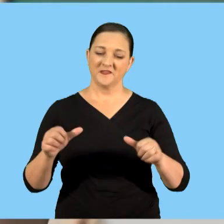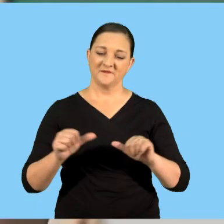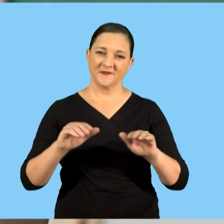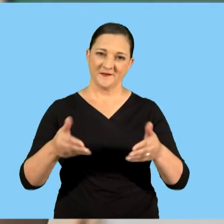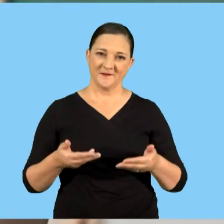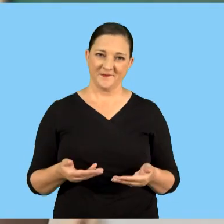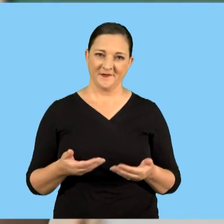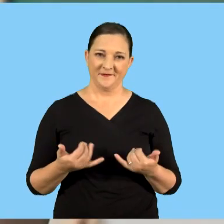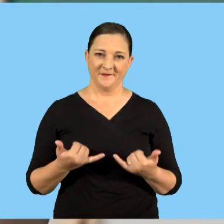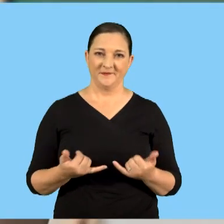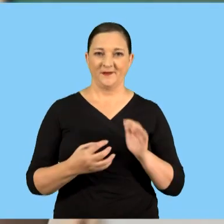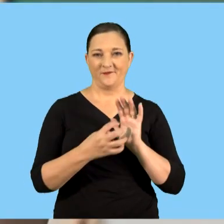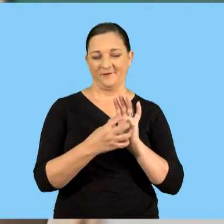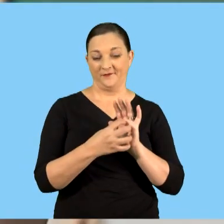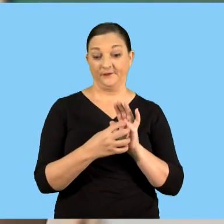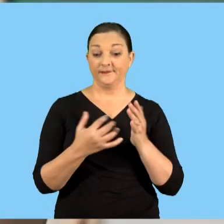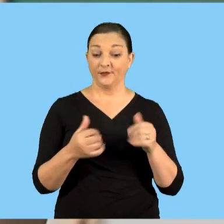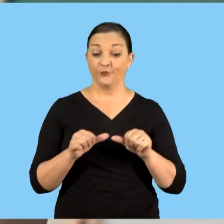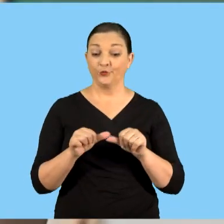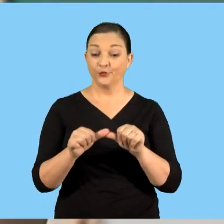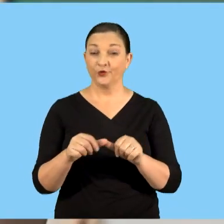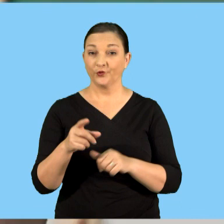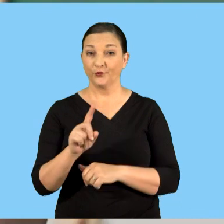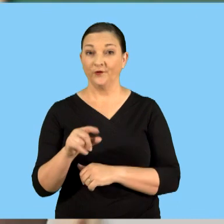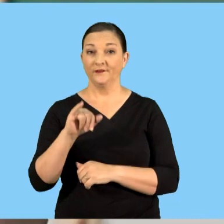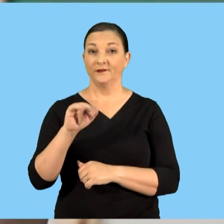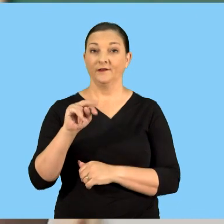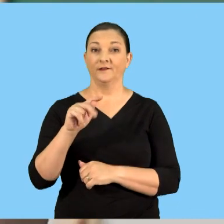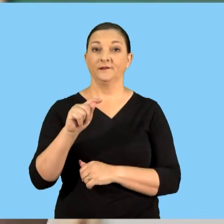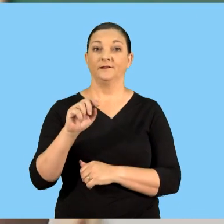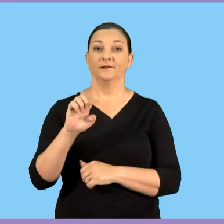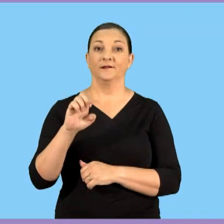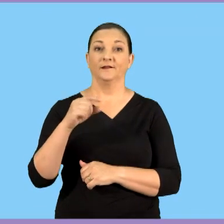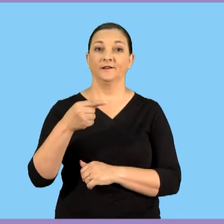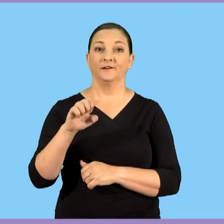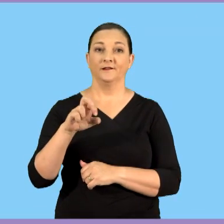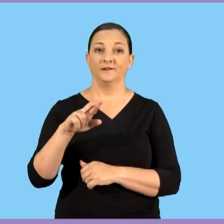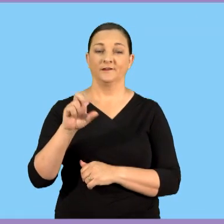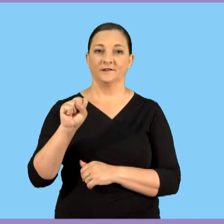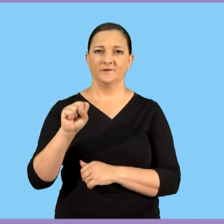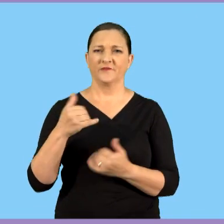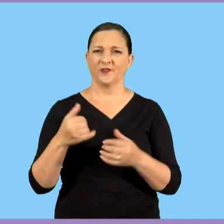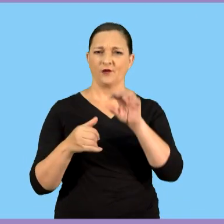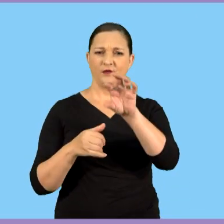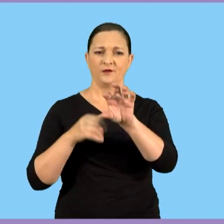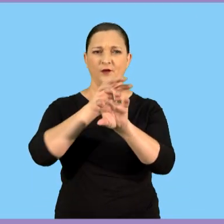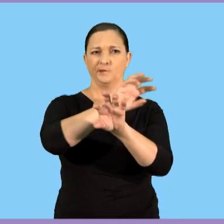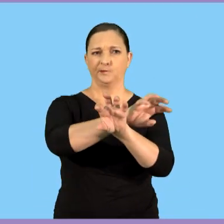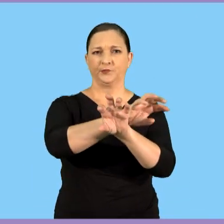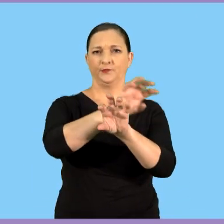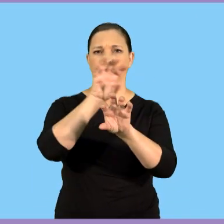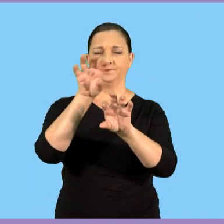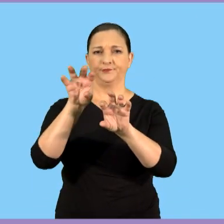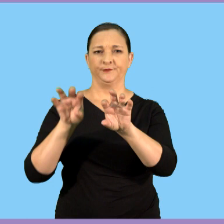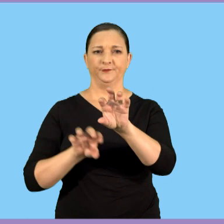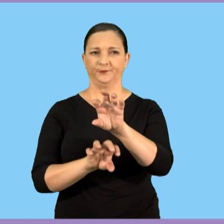Welcome back from the ad break, and let's continue with our lesson on integers. So looking at the concept map again, we are now going to focus on